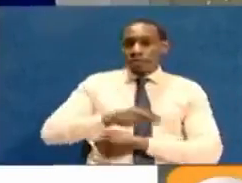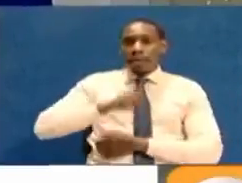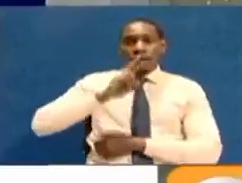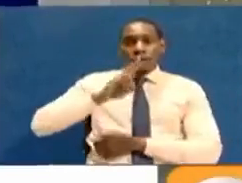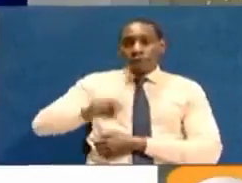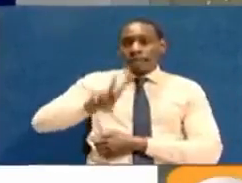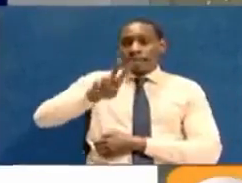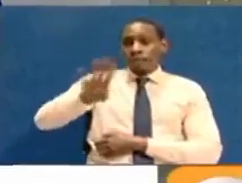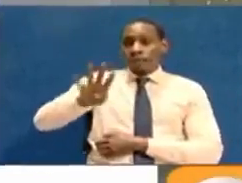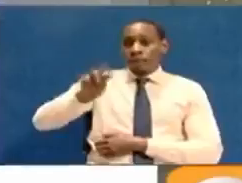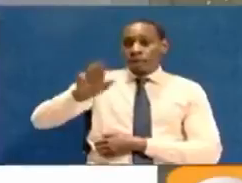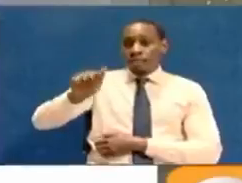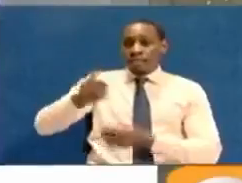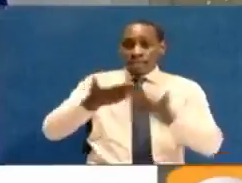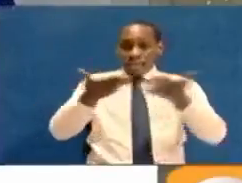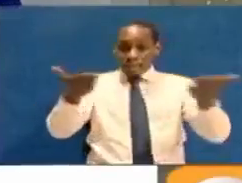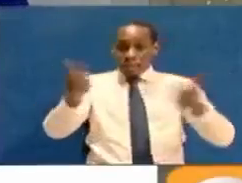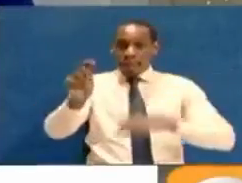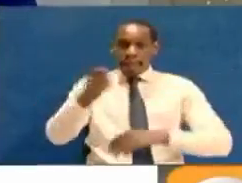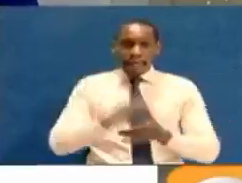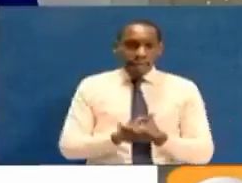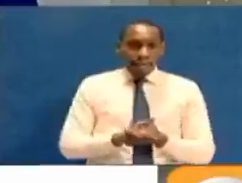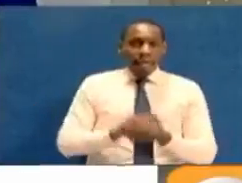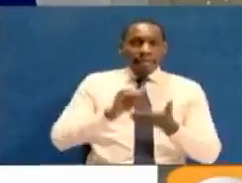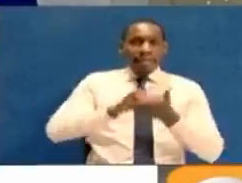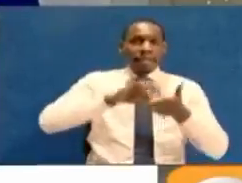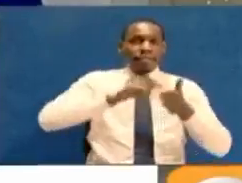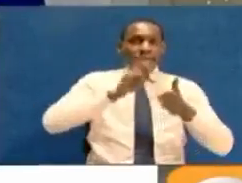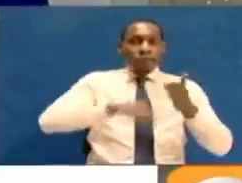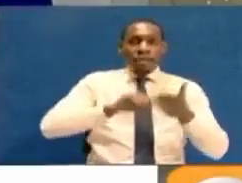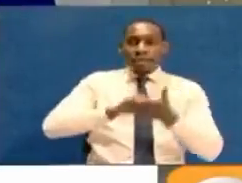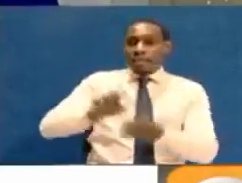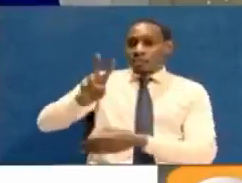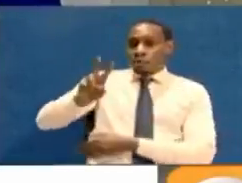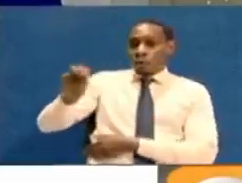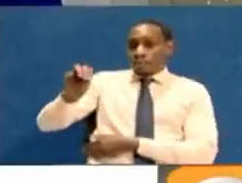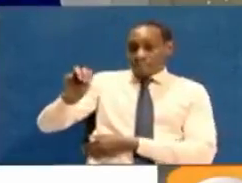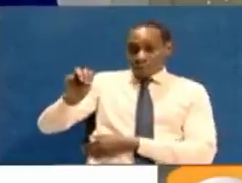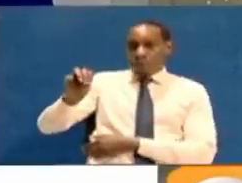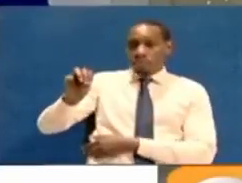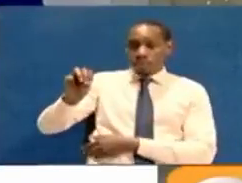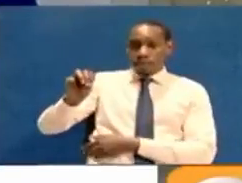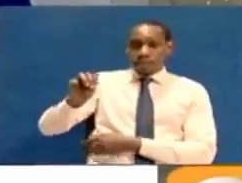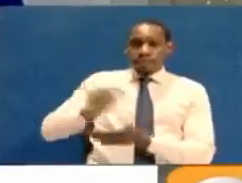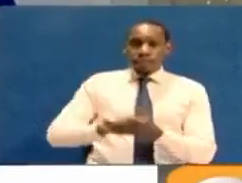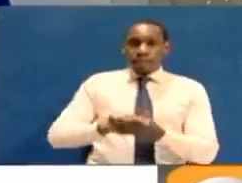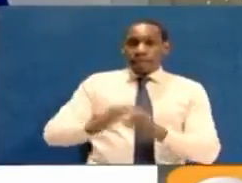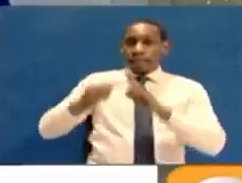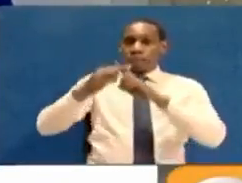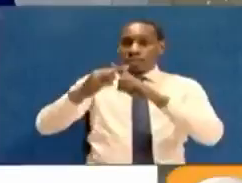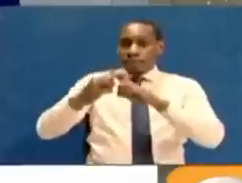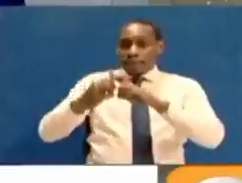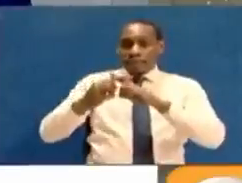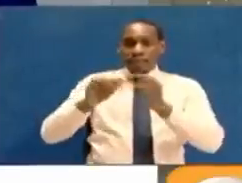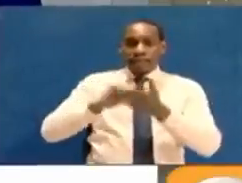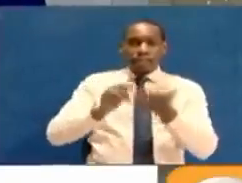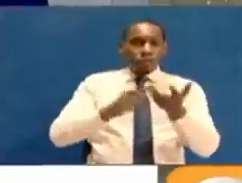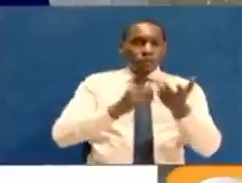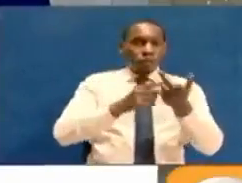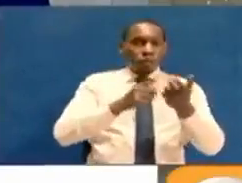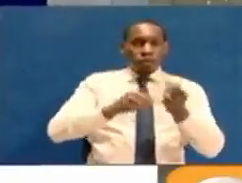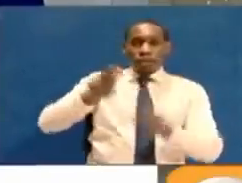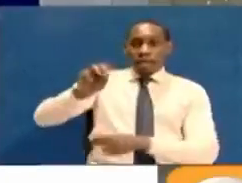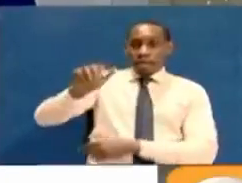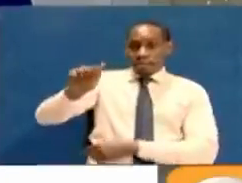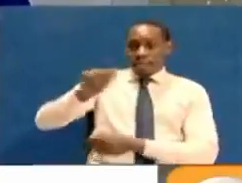2,224 MCAs across the country. So what would it mean for that 2 million shillings? Well, if you multiply that by the total number of